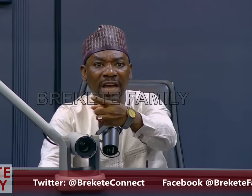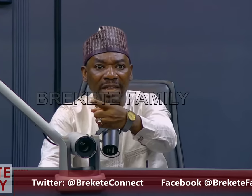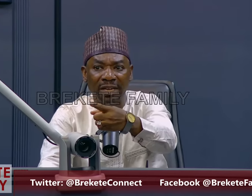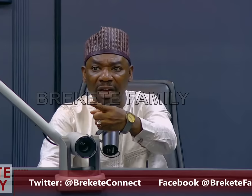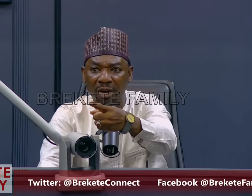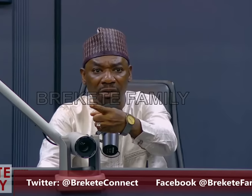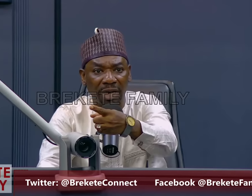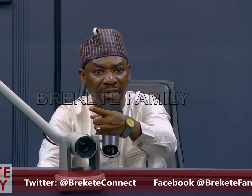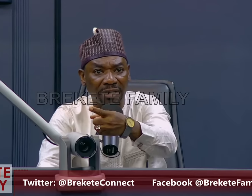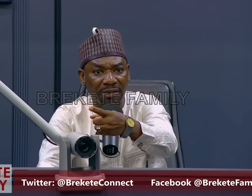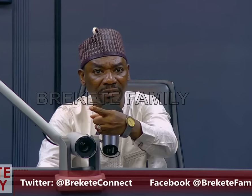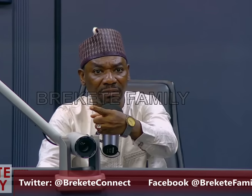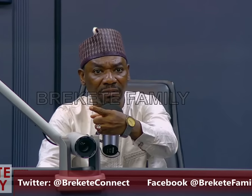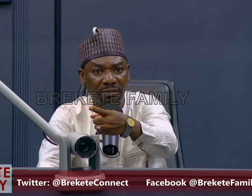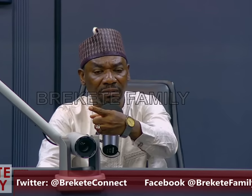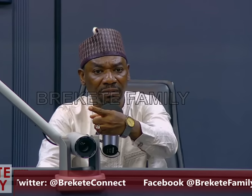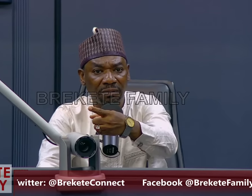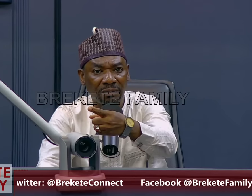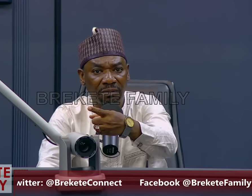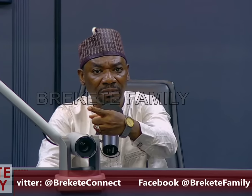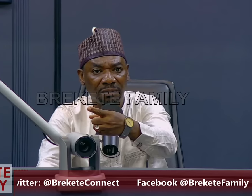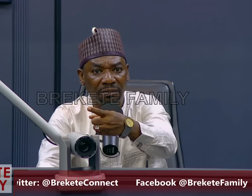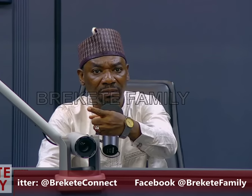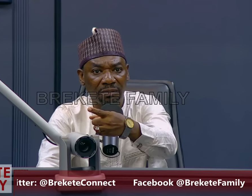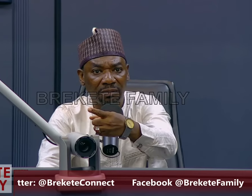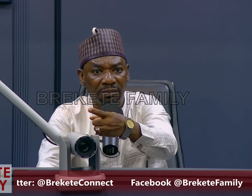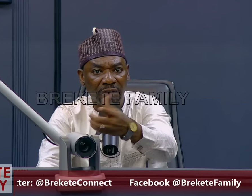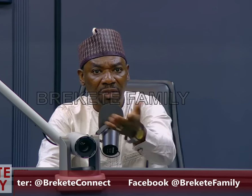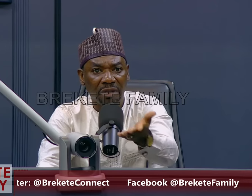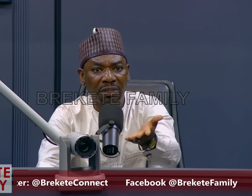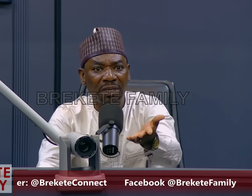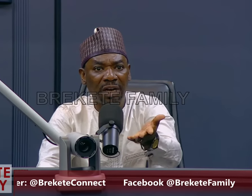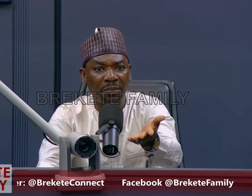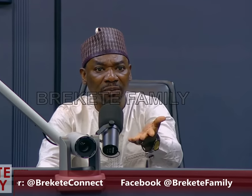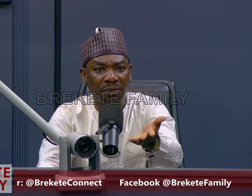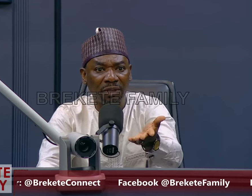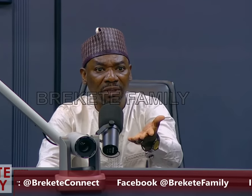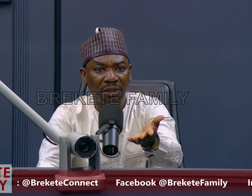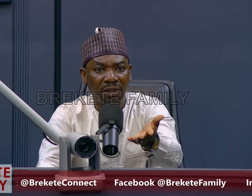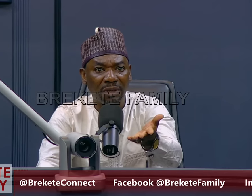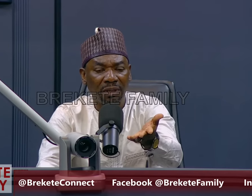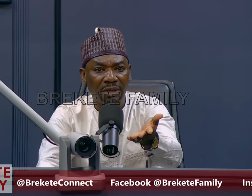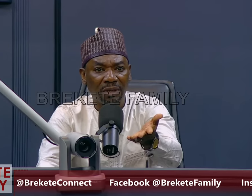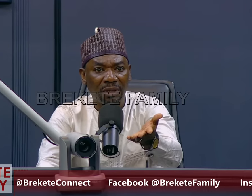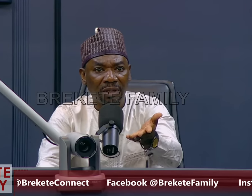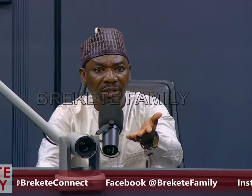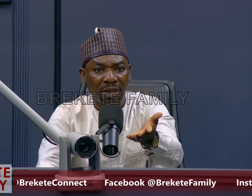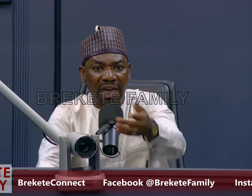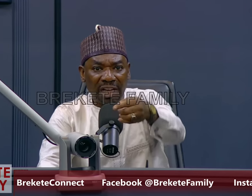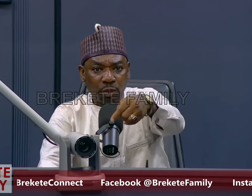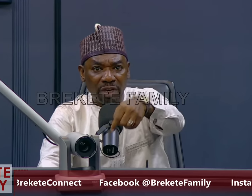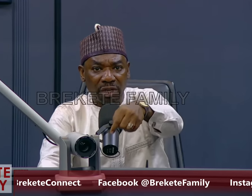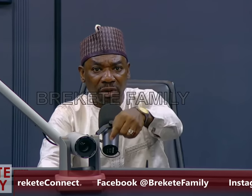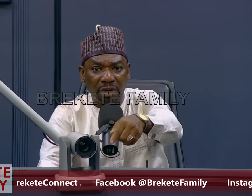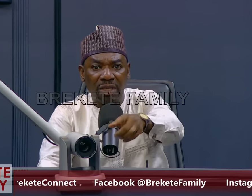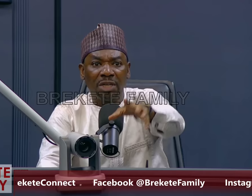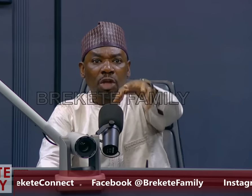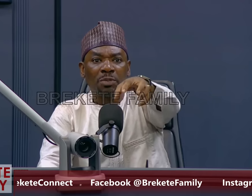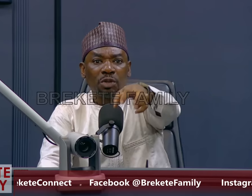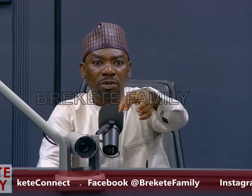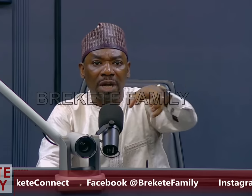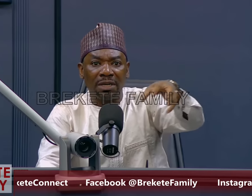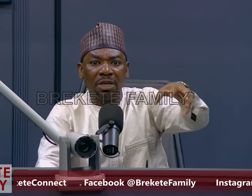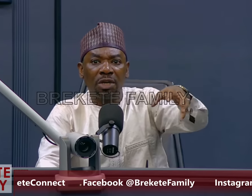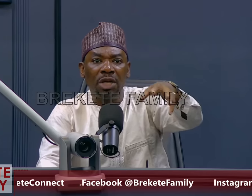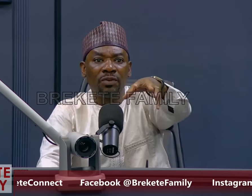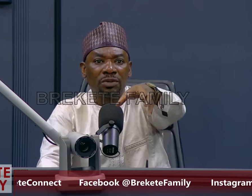people die in their hundreds nothing happened and as we they talk